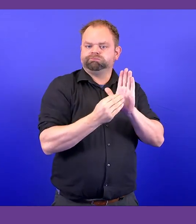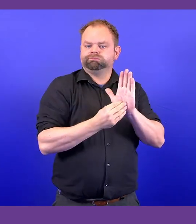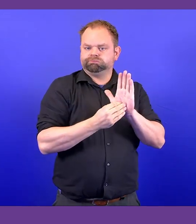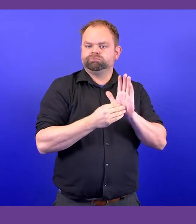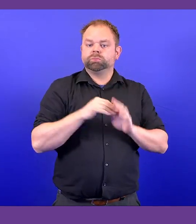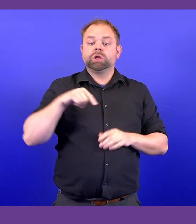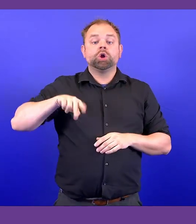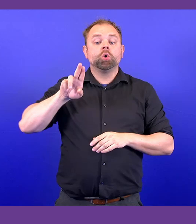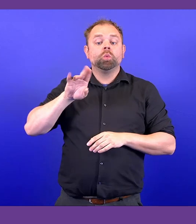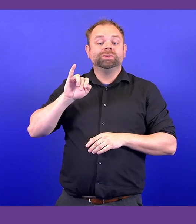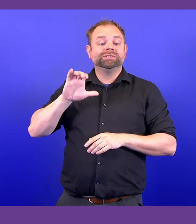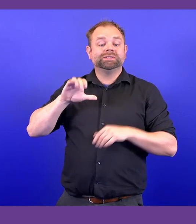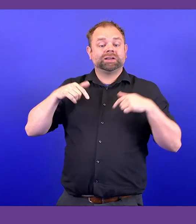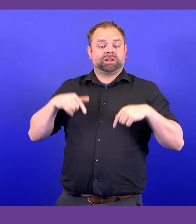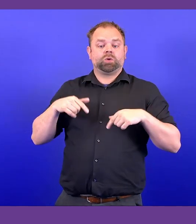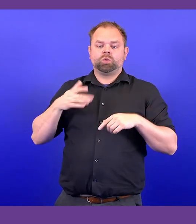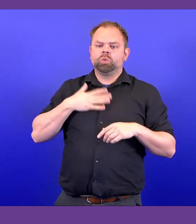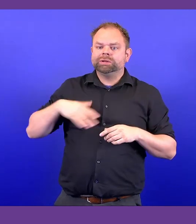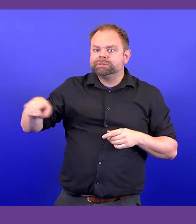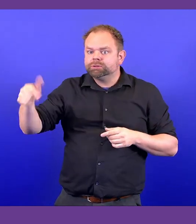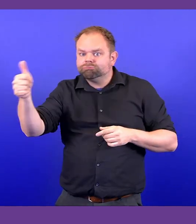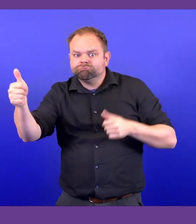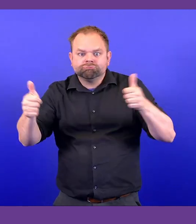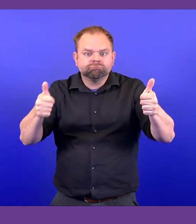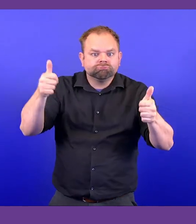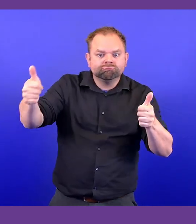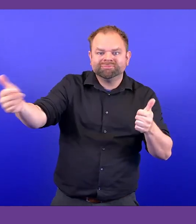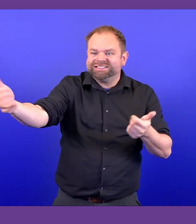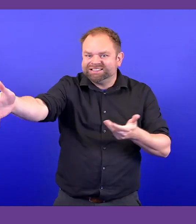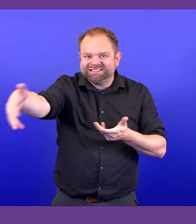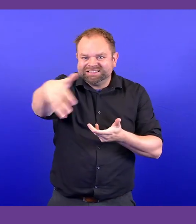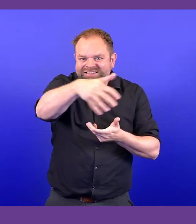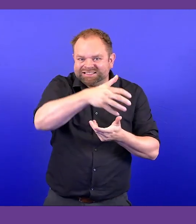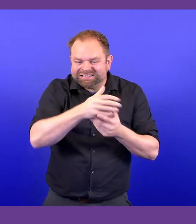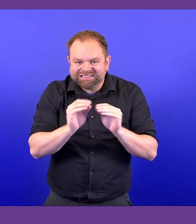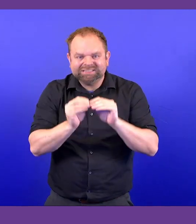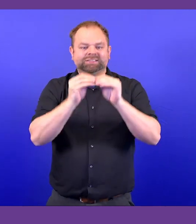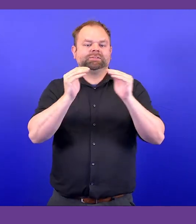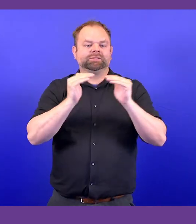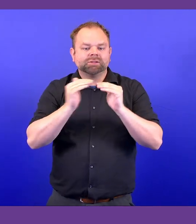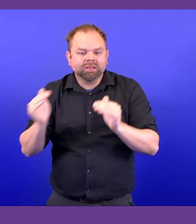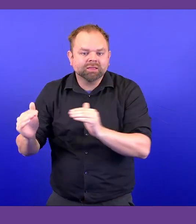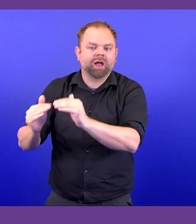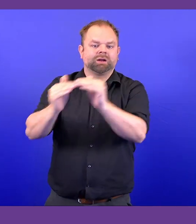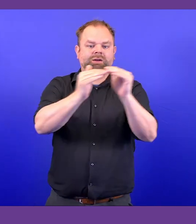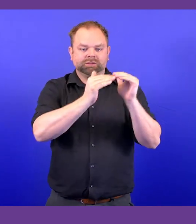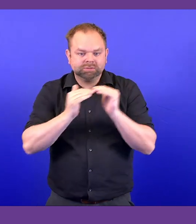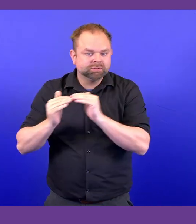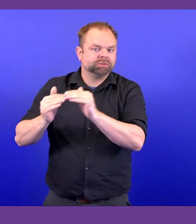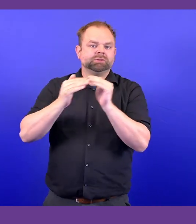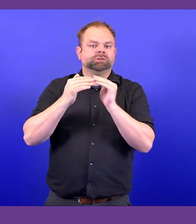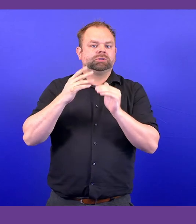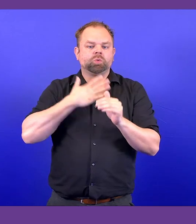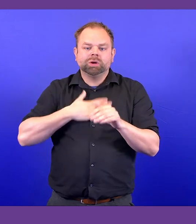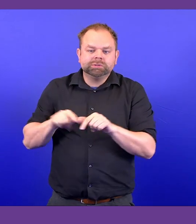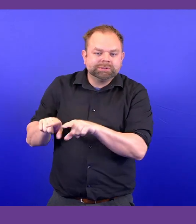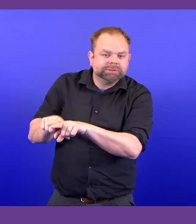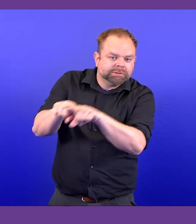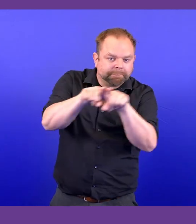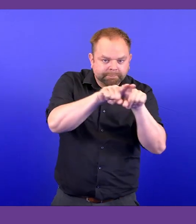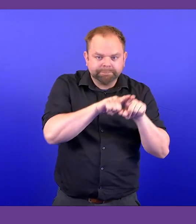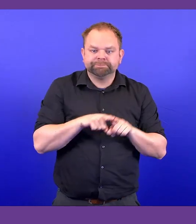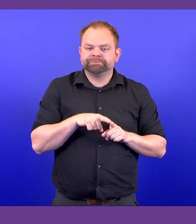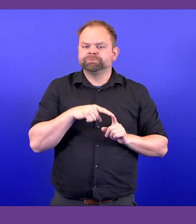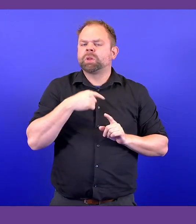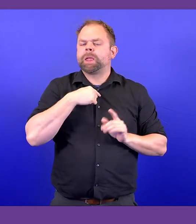is back office. This is not front office. I will show you. But this database contains. Yeah. It's about